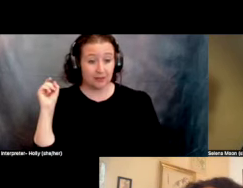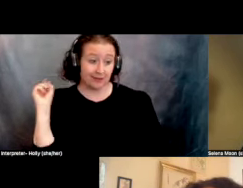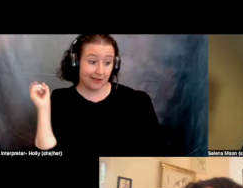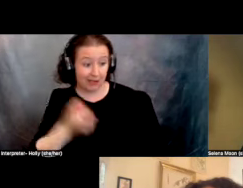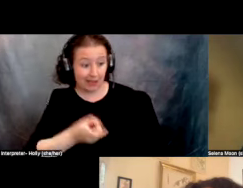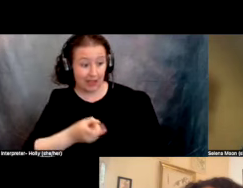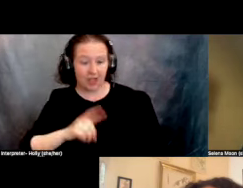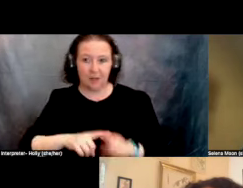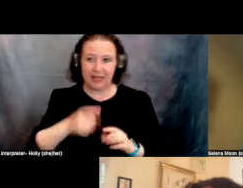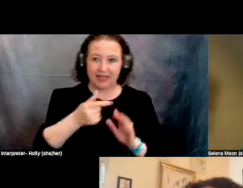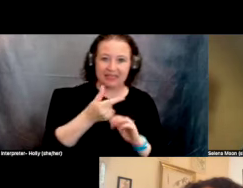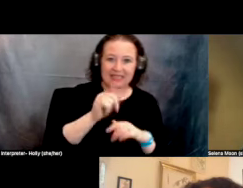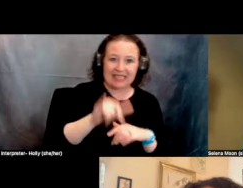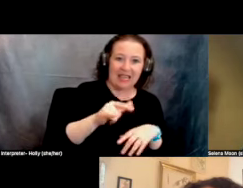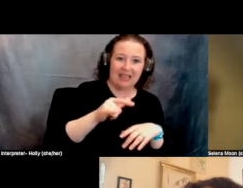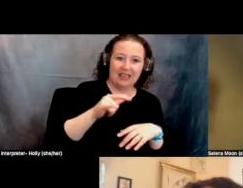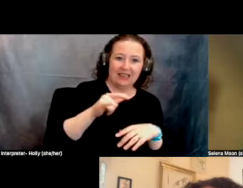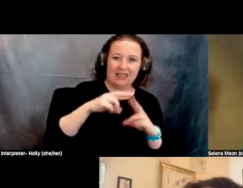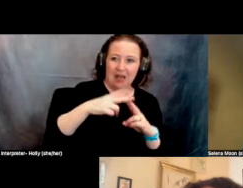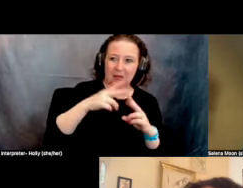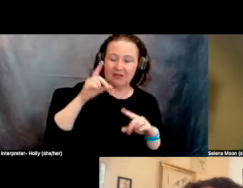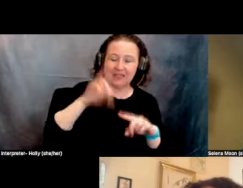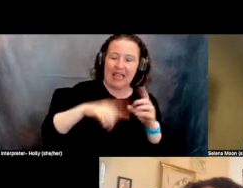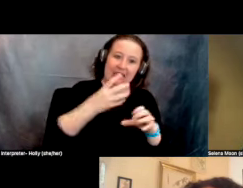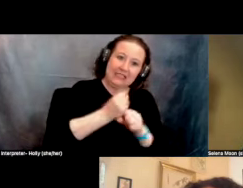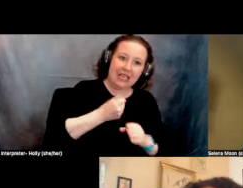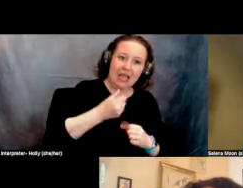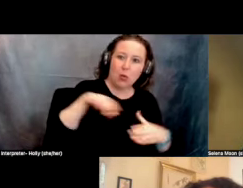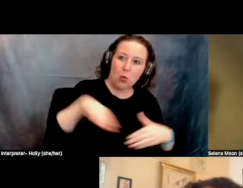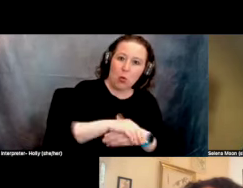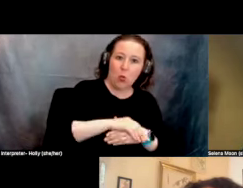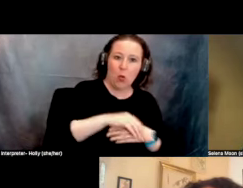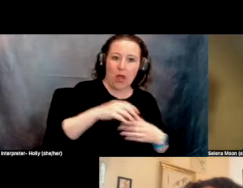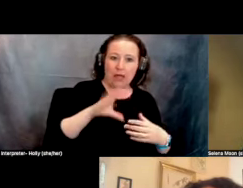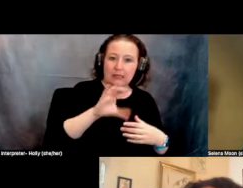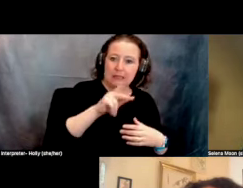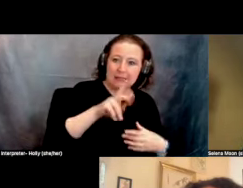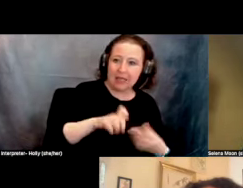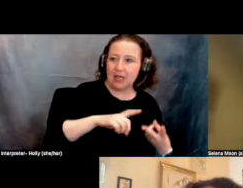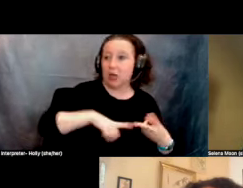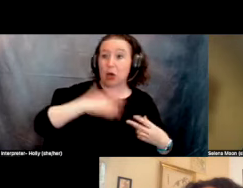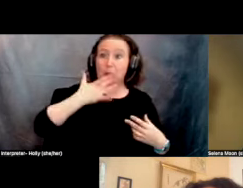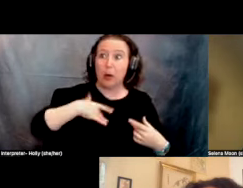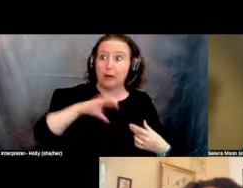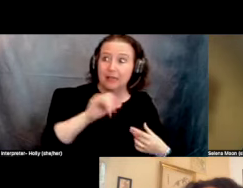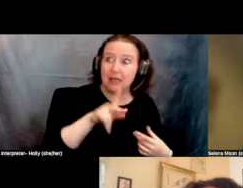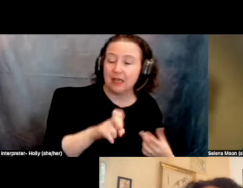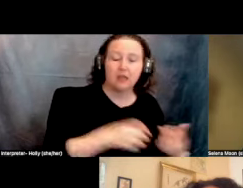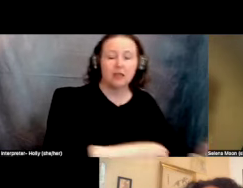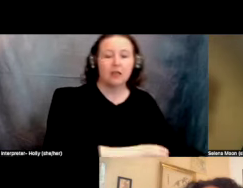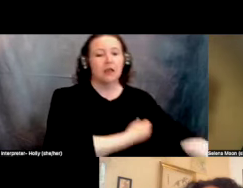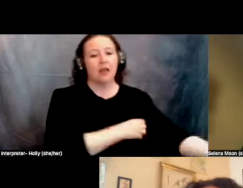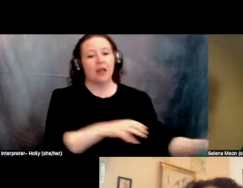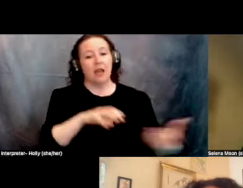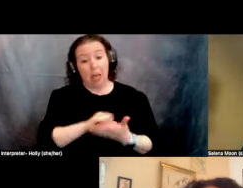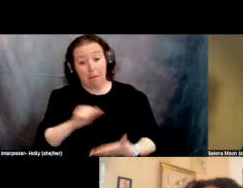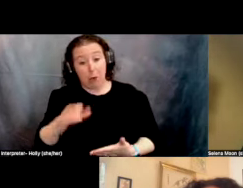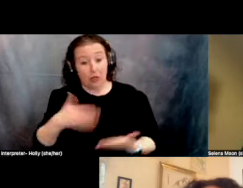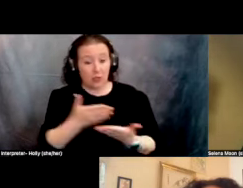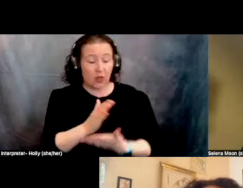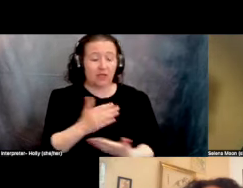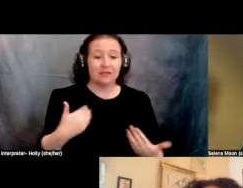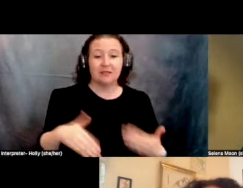cake. Or birthday cakes even probably. I bet you somebody's pulling again a stunt somewhere. Mm-hmm. And abortion rights. And I mean, even though